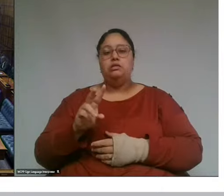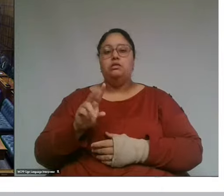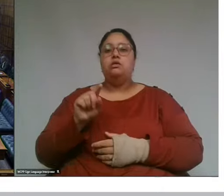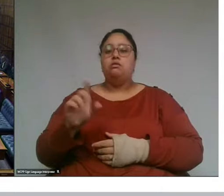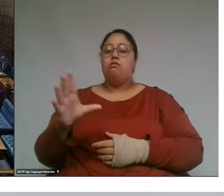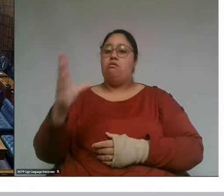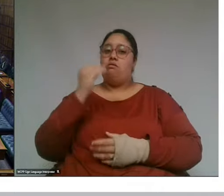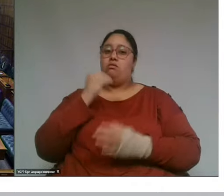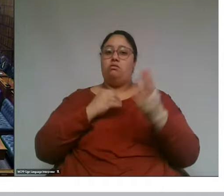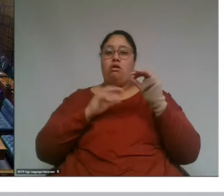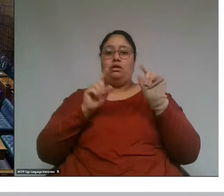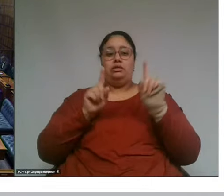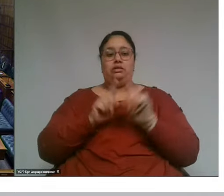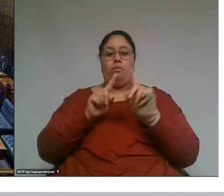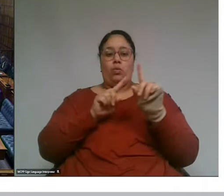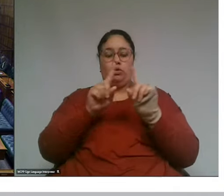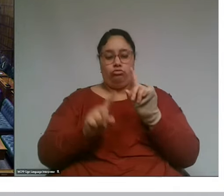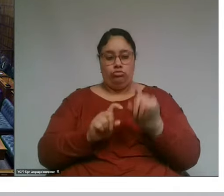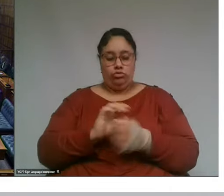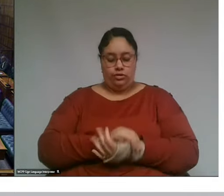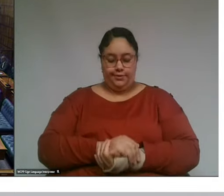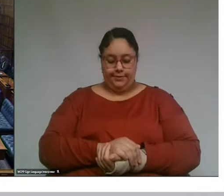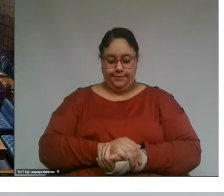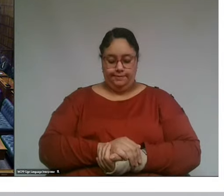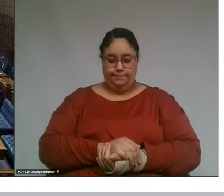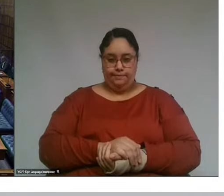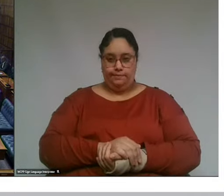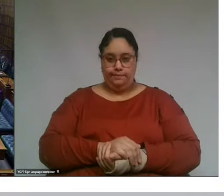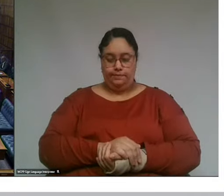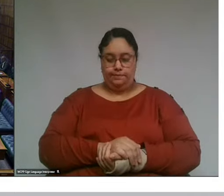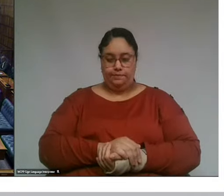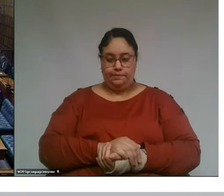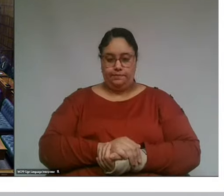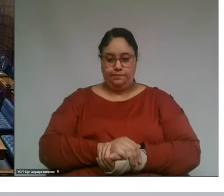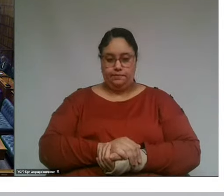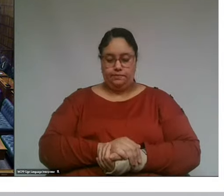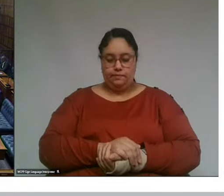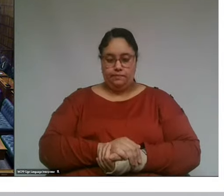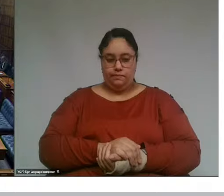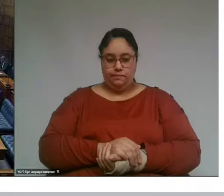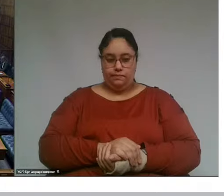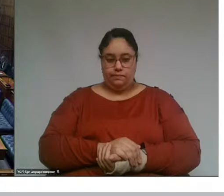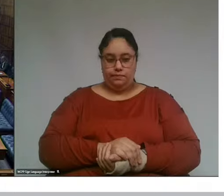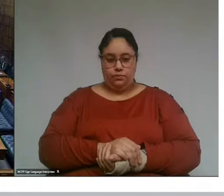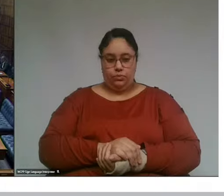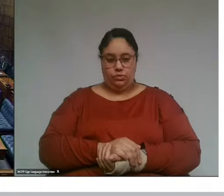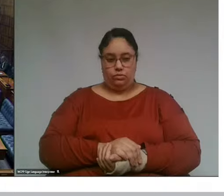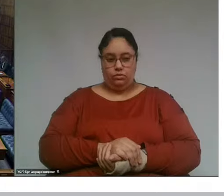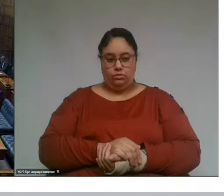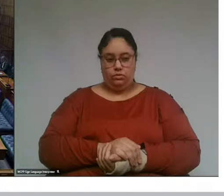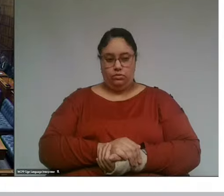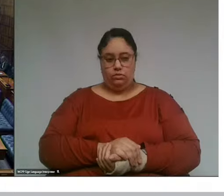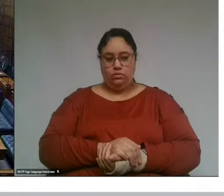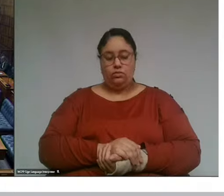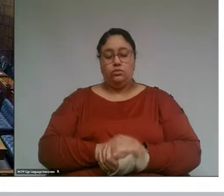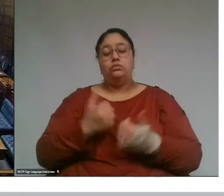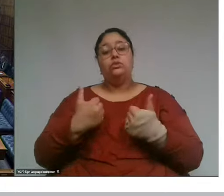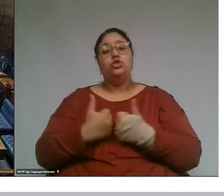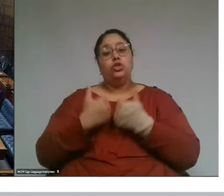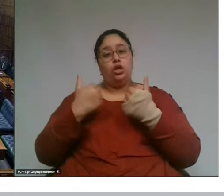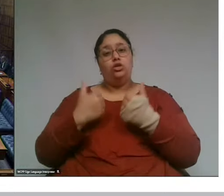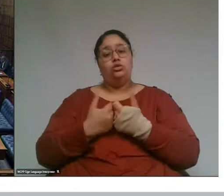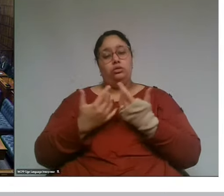have asked this question um I it is it is a challenging one